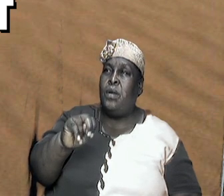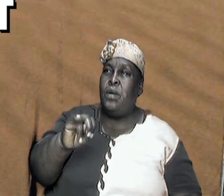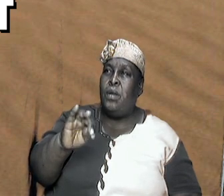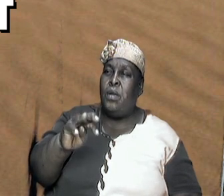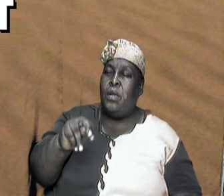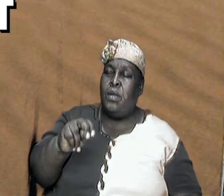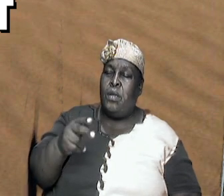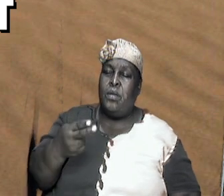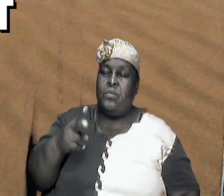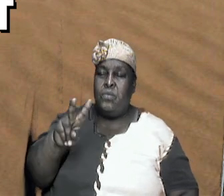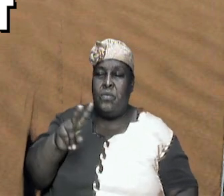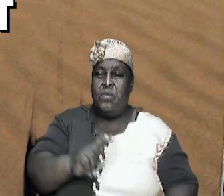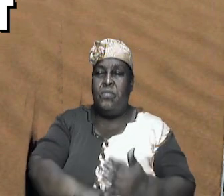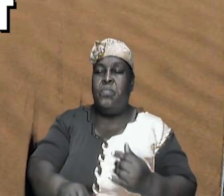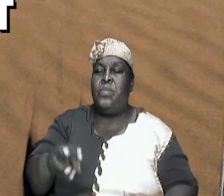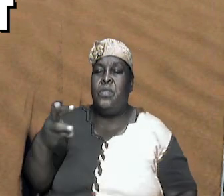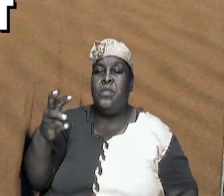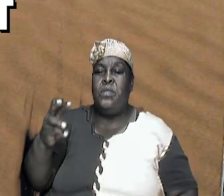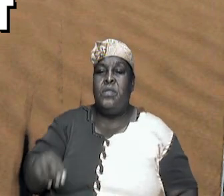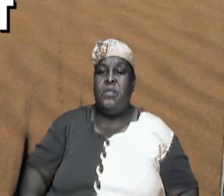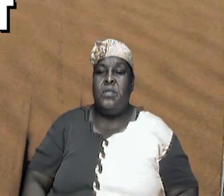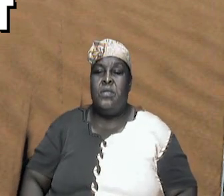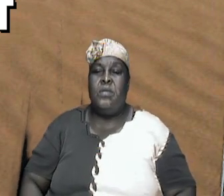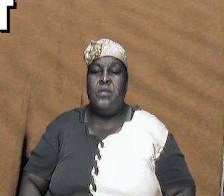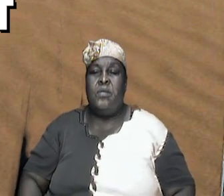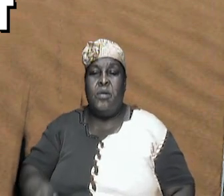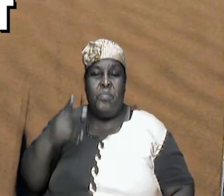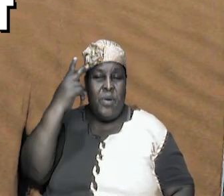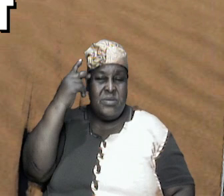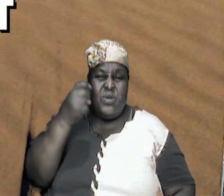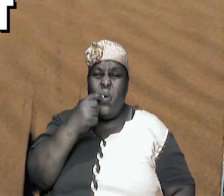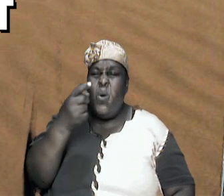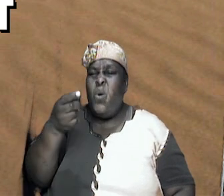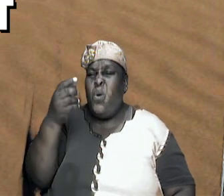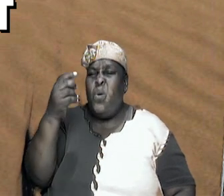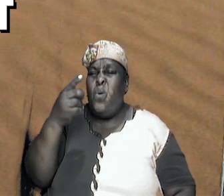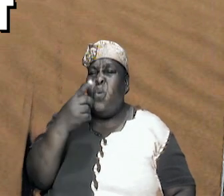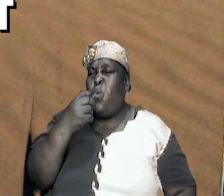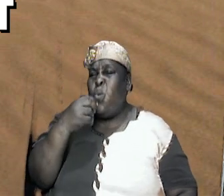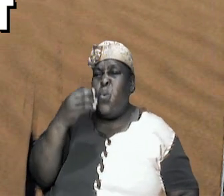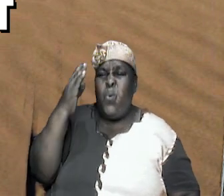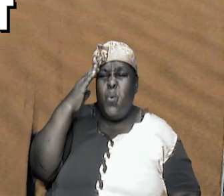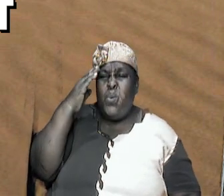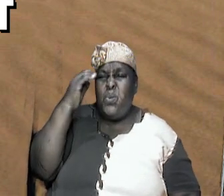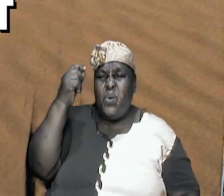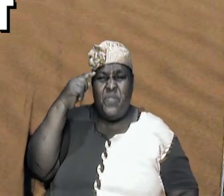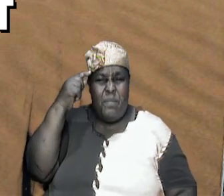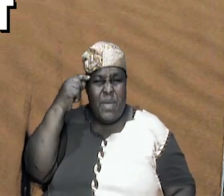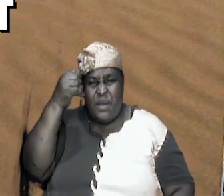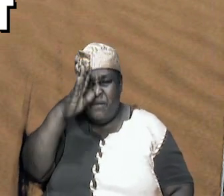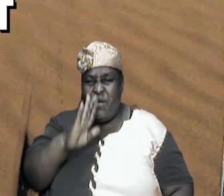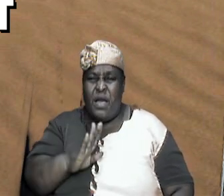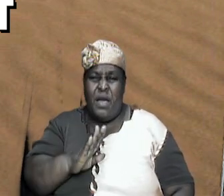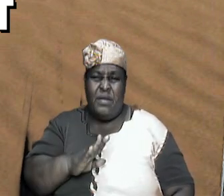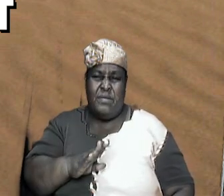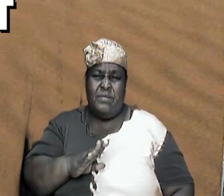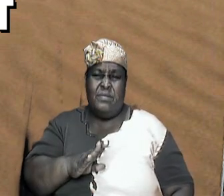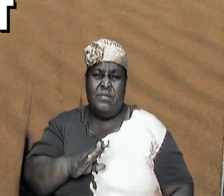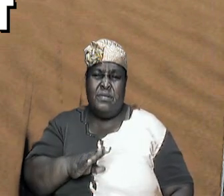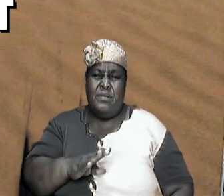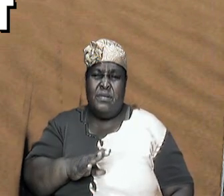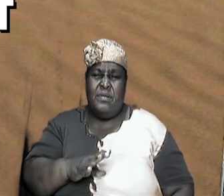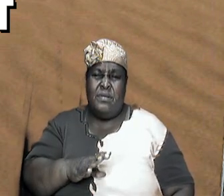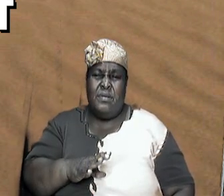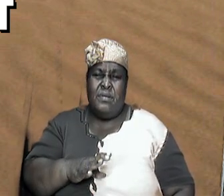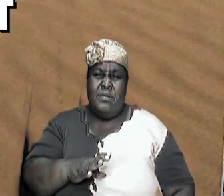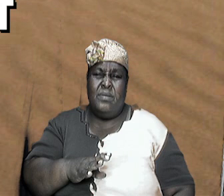16, support this, right? So Paul says, "For who has known the mind of the Lord?" It's a rhetorical question.